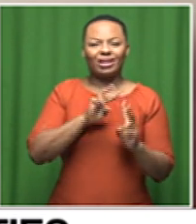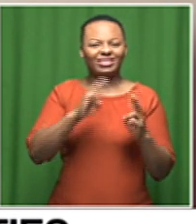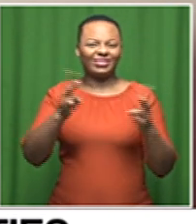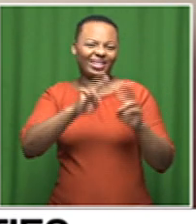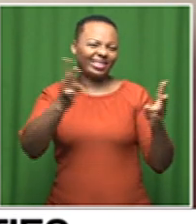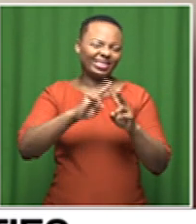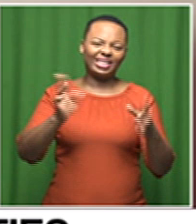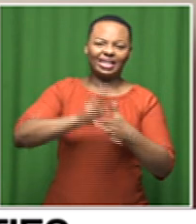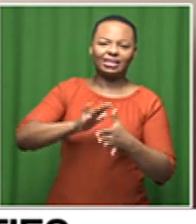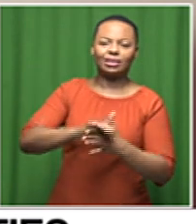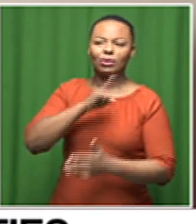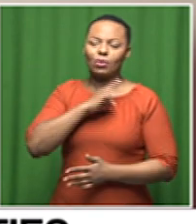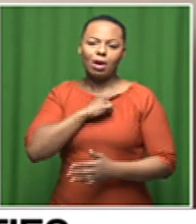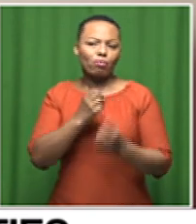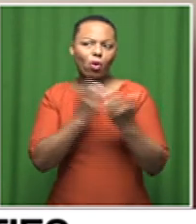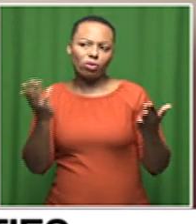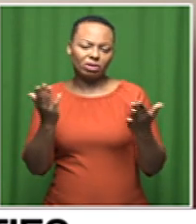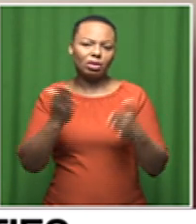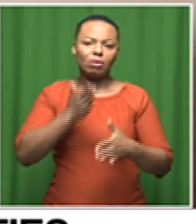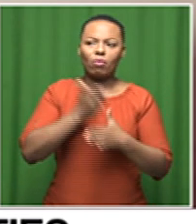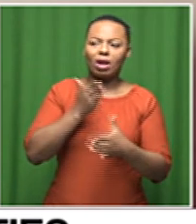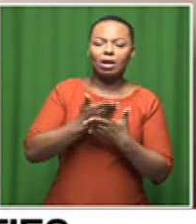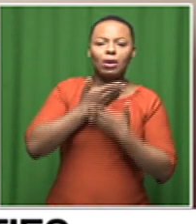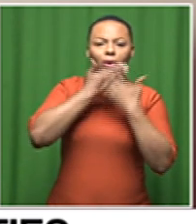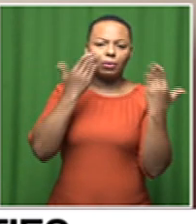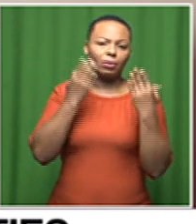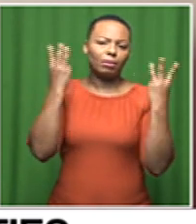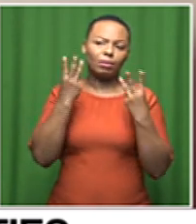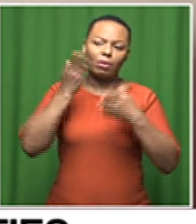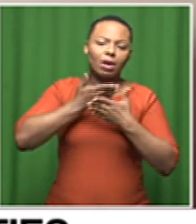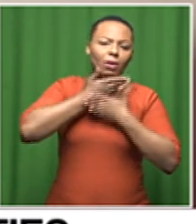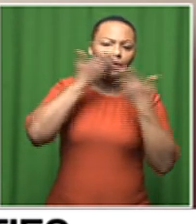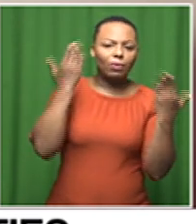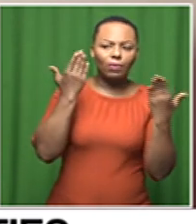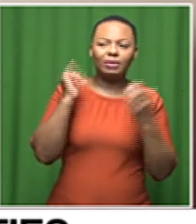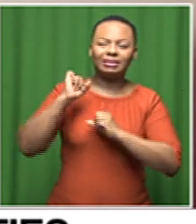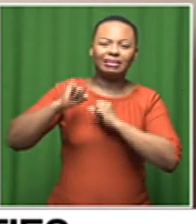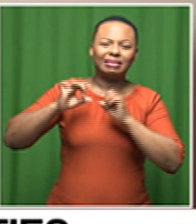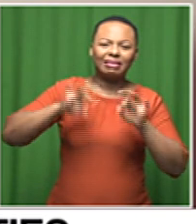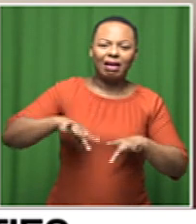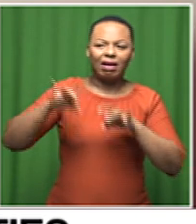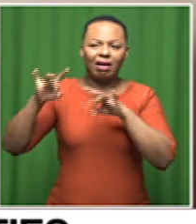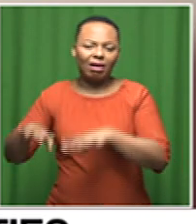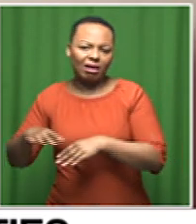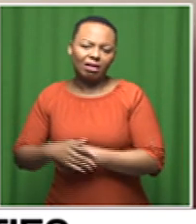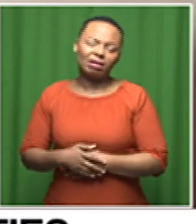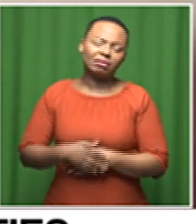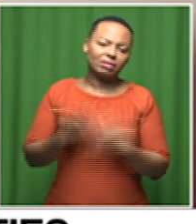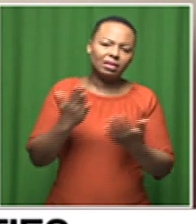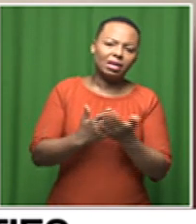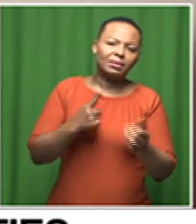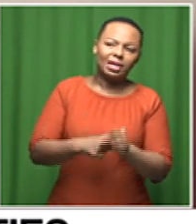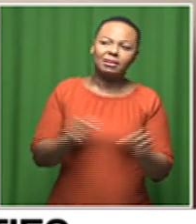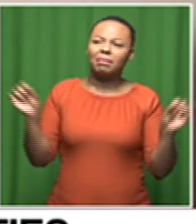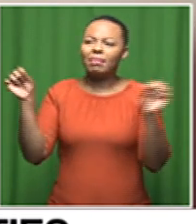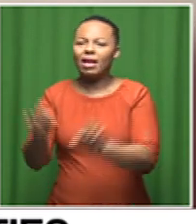country that has low employment rate and people are struggling to survive. Sometimes they are taken back to the queue. Sometimes